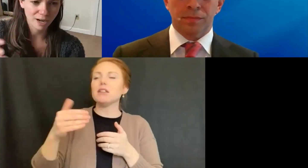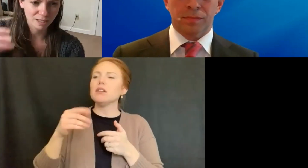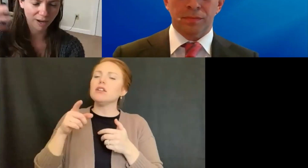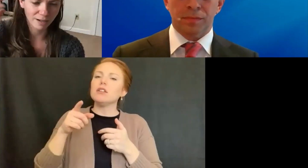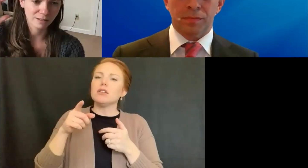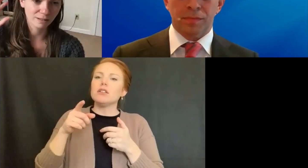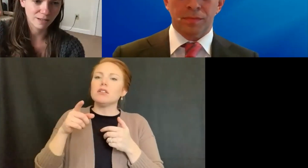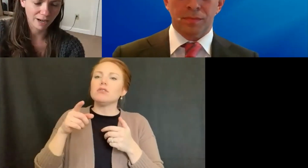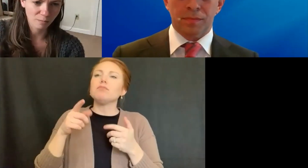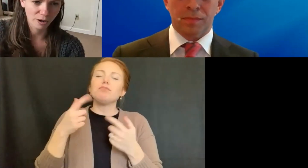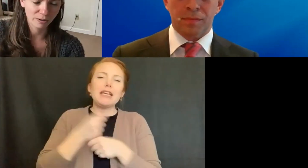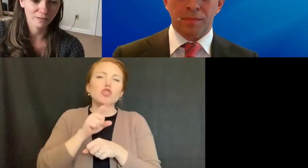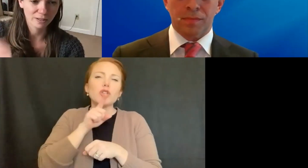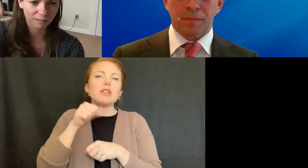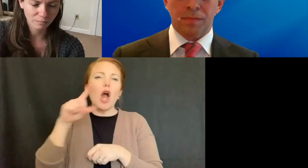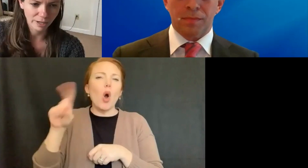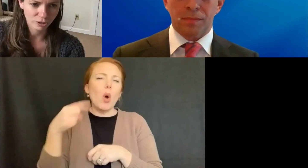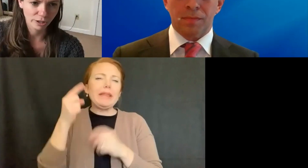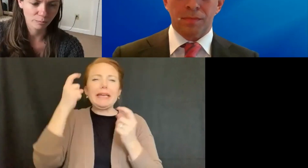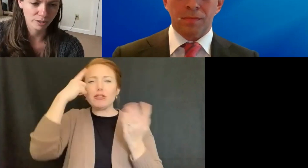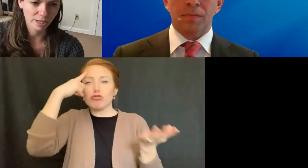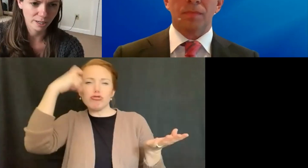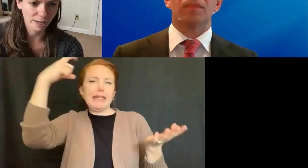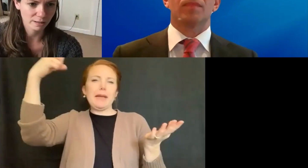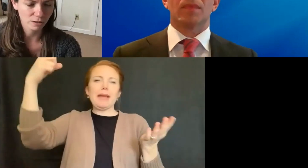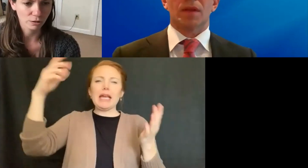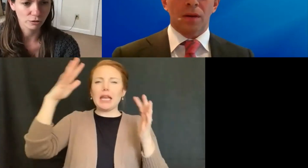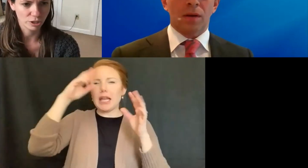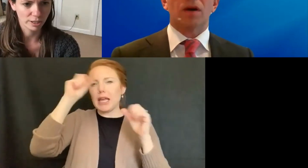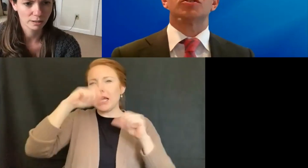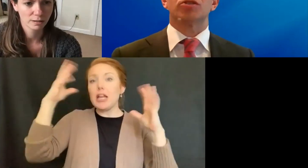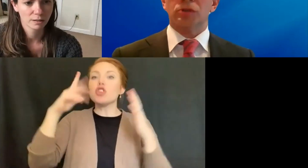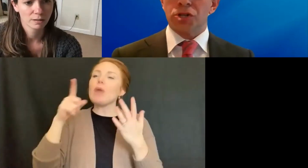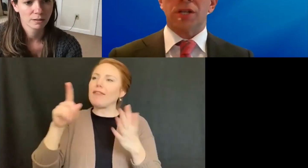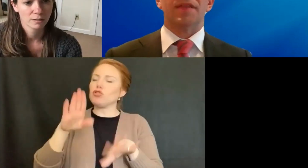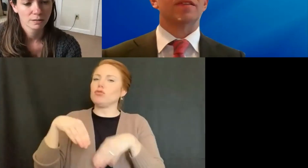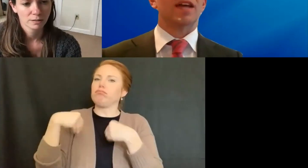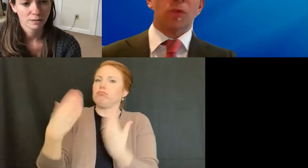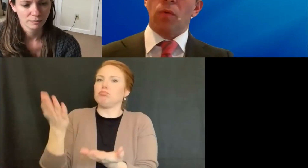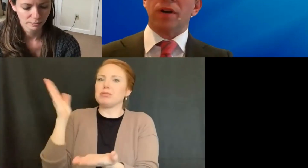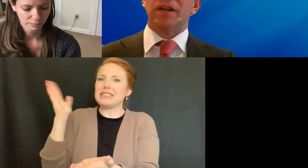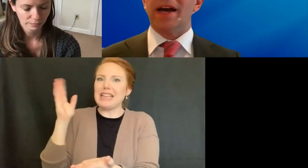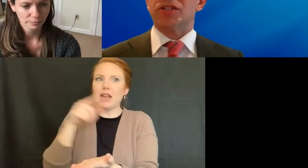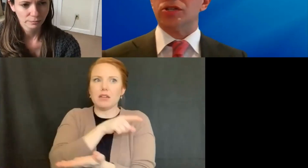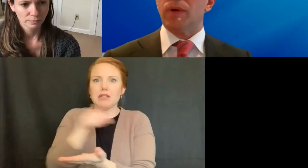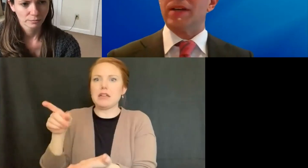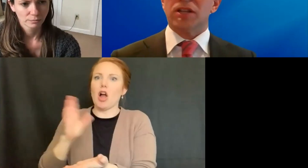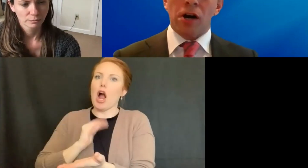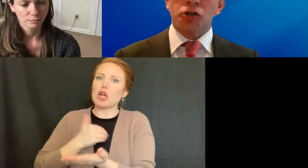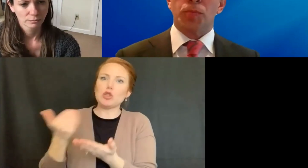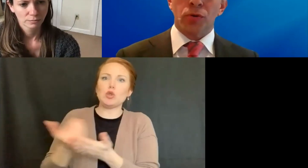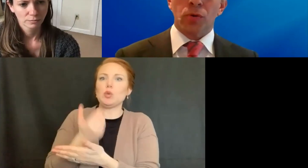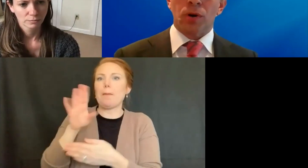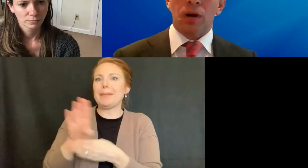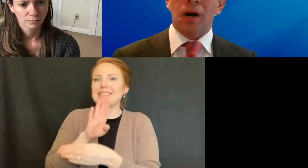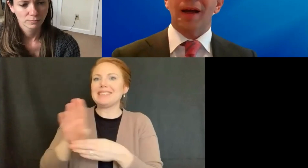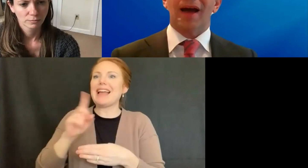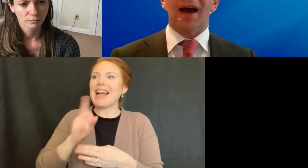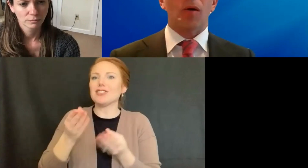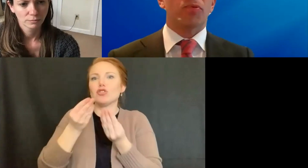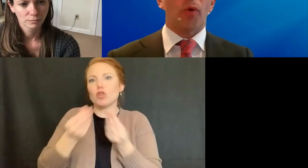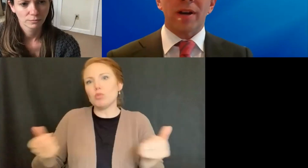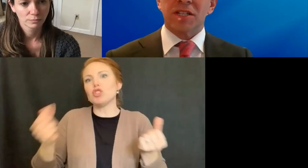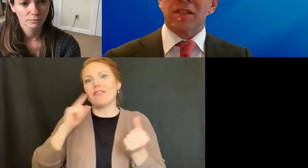the dreamer aspect and the tech part. You have to make sure you're presenting it as a solution. A solution. I think that's what I wanted to ask you. As an